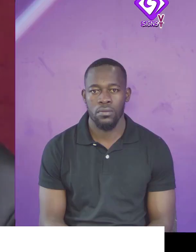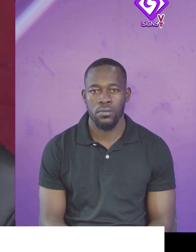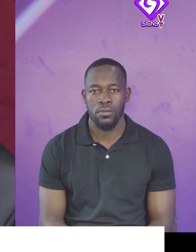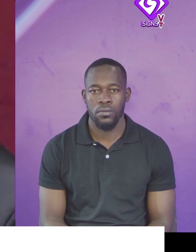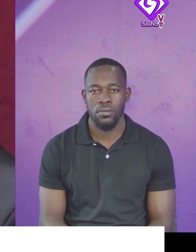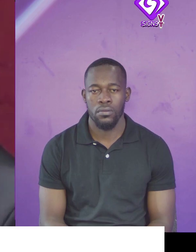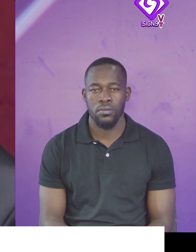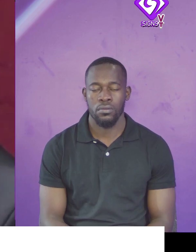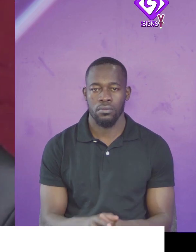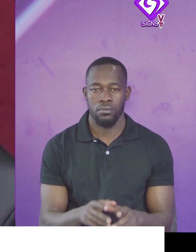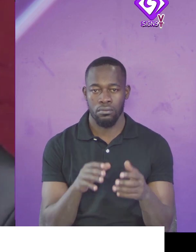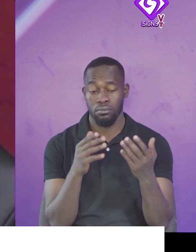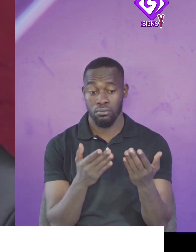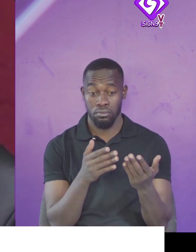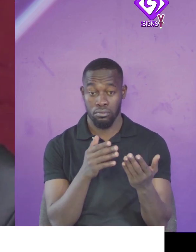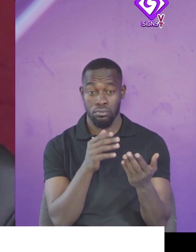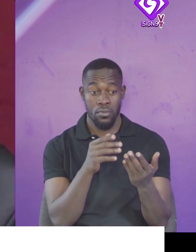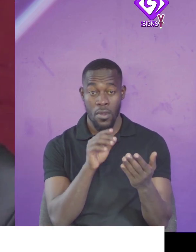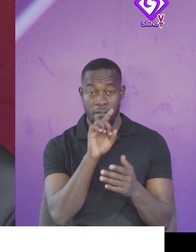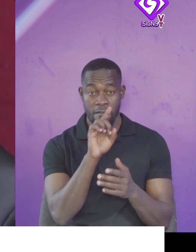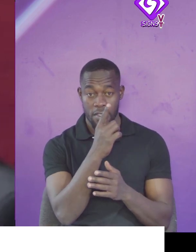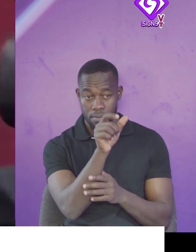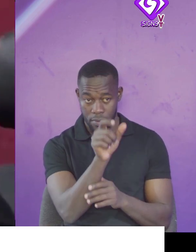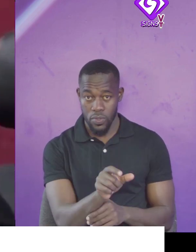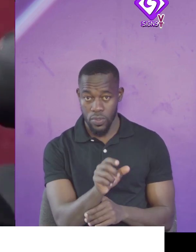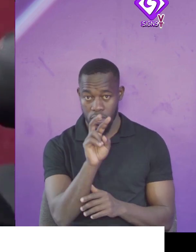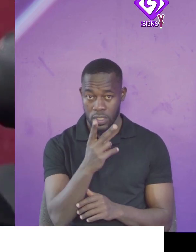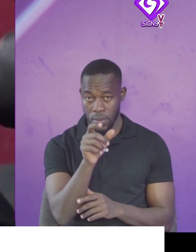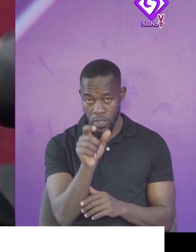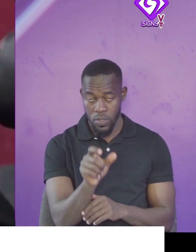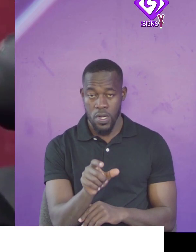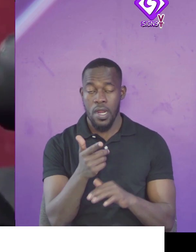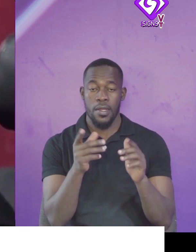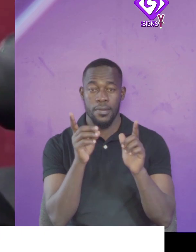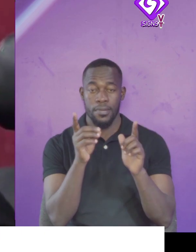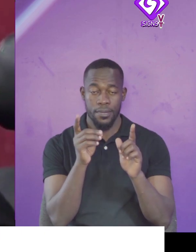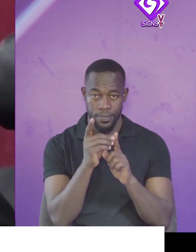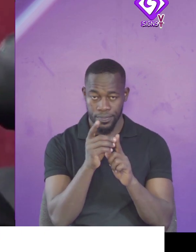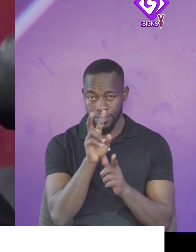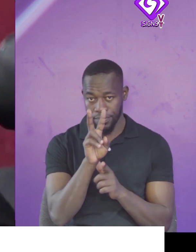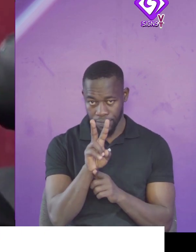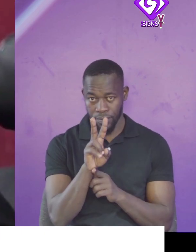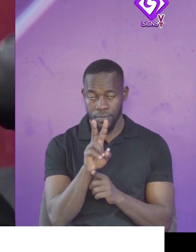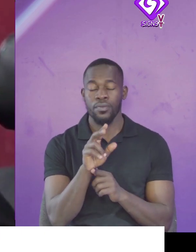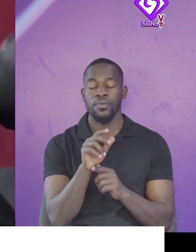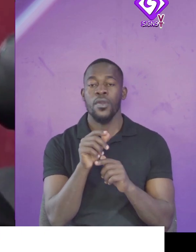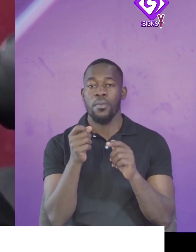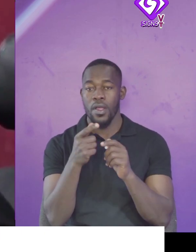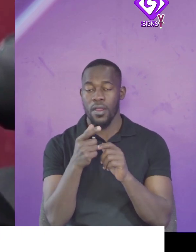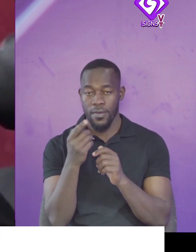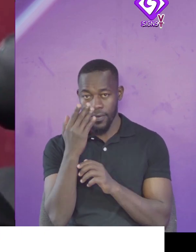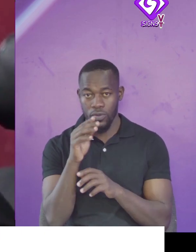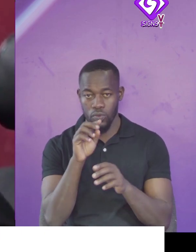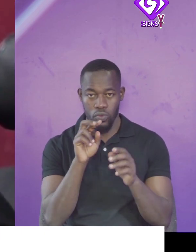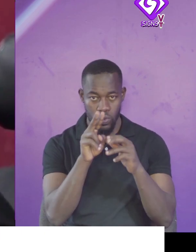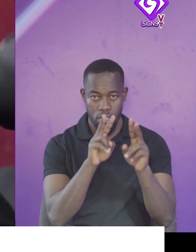The petitioners asseiled the first and second respondents' conduct on the 2nd of June 2023, alleging that it was a defection to another political party